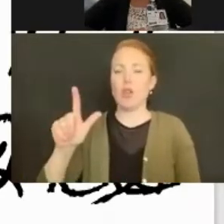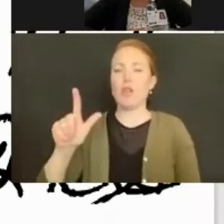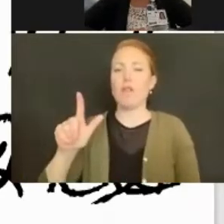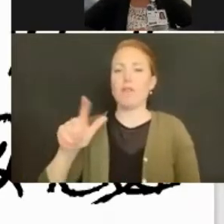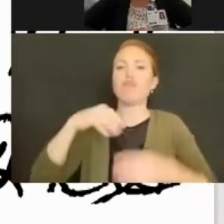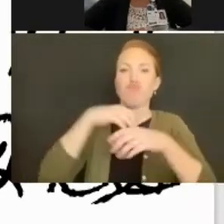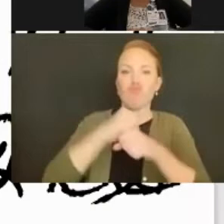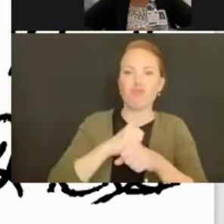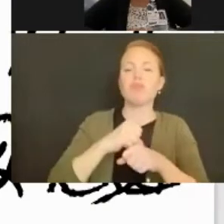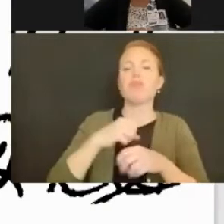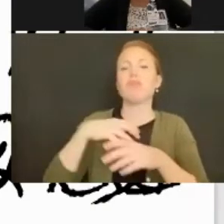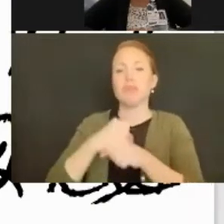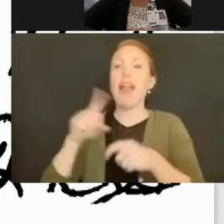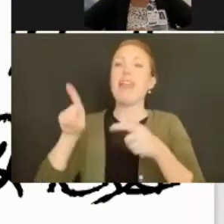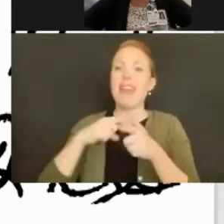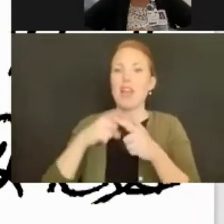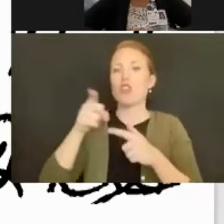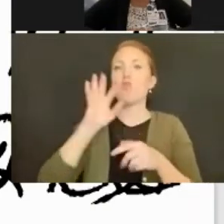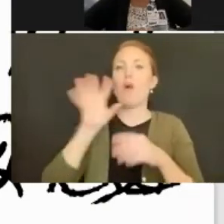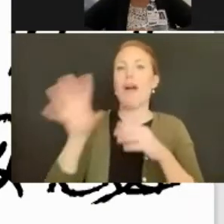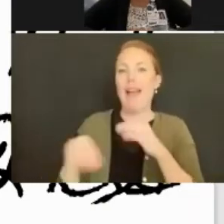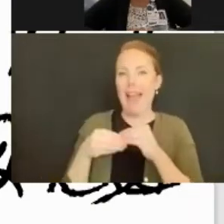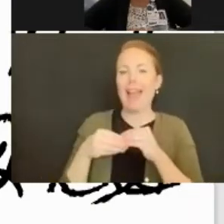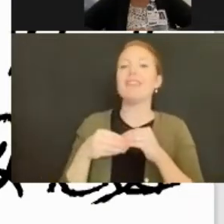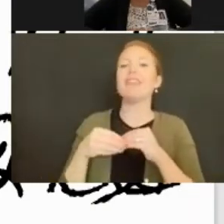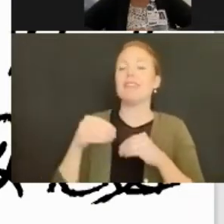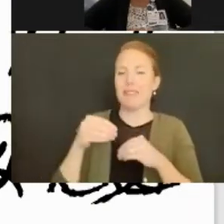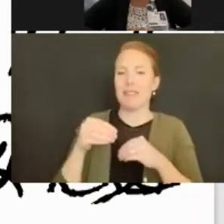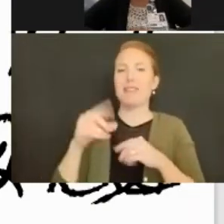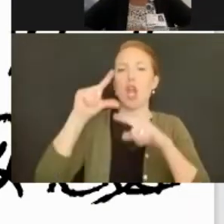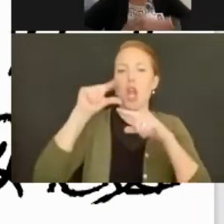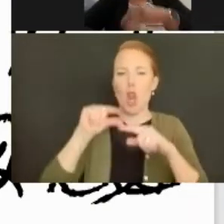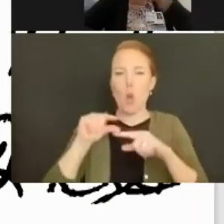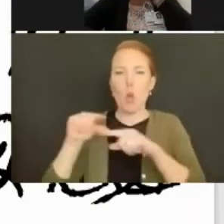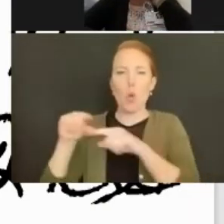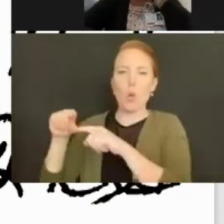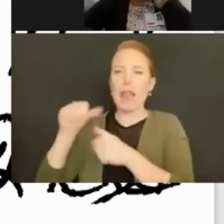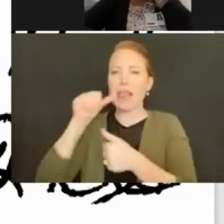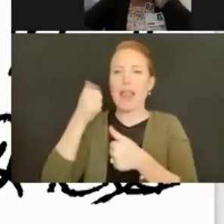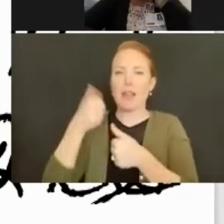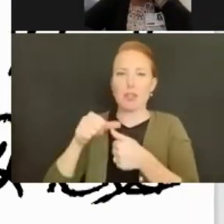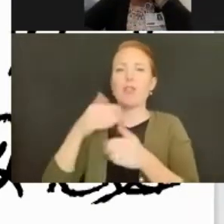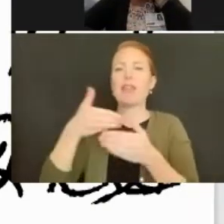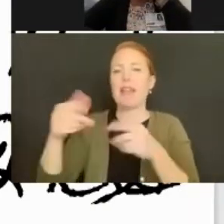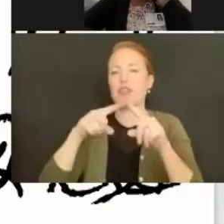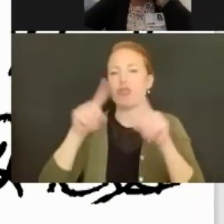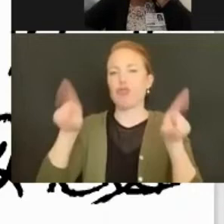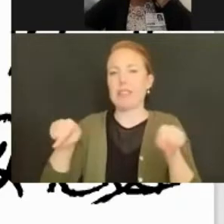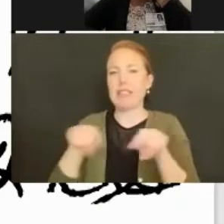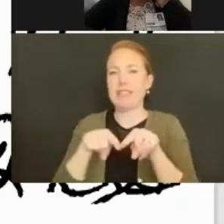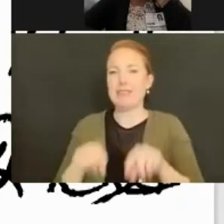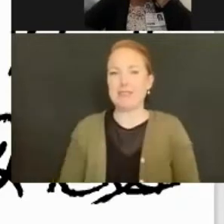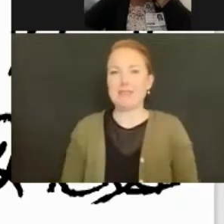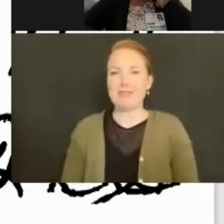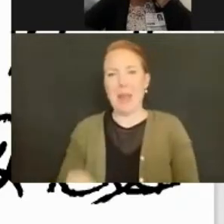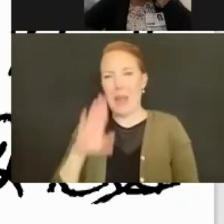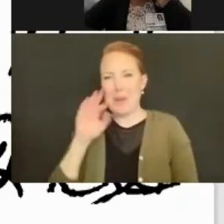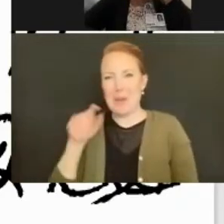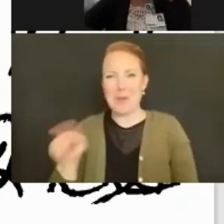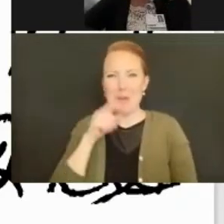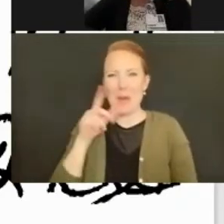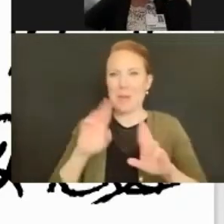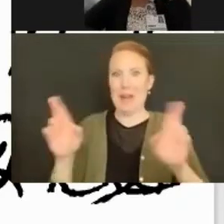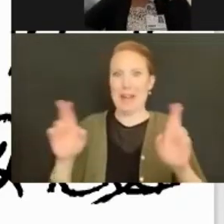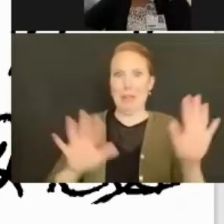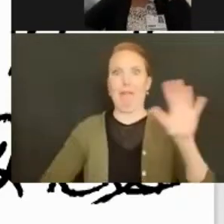the lowercase letters on the next screen. So I'll give you a second to kind of get yourself. I know you didn't know I was going to do this, kind of